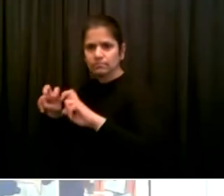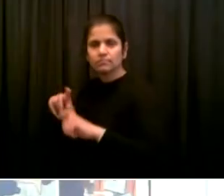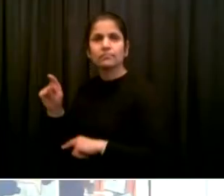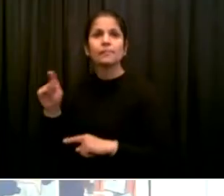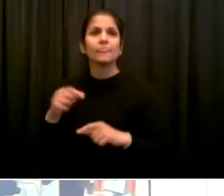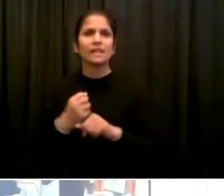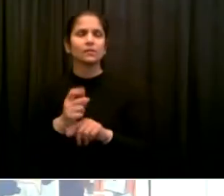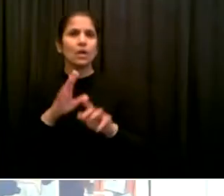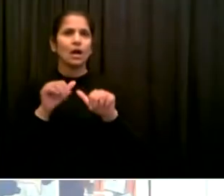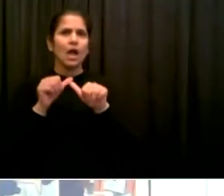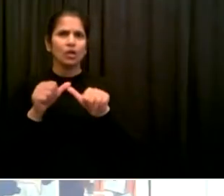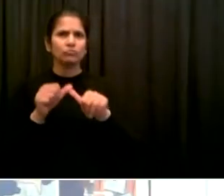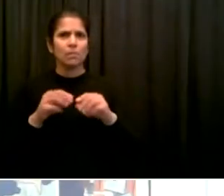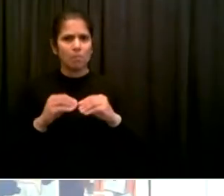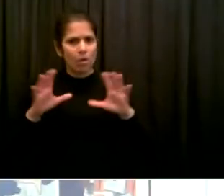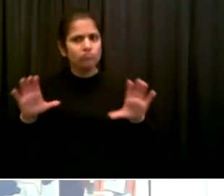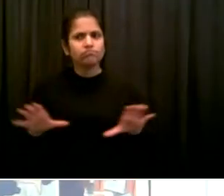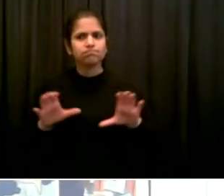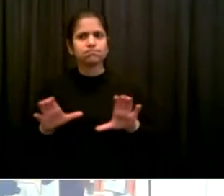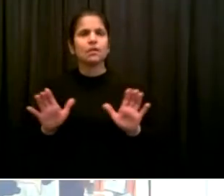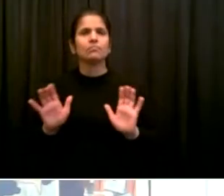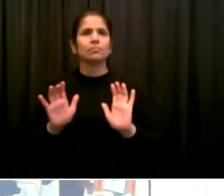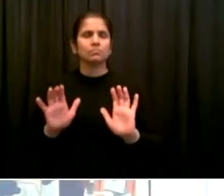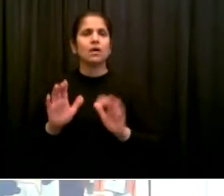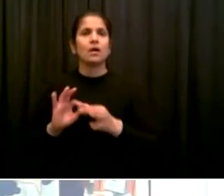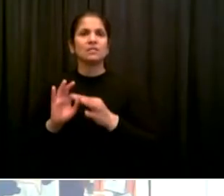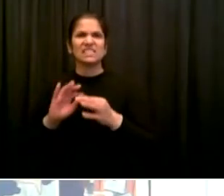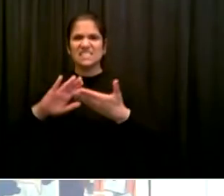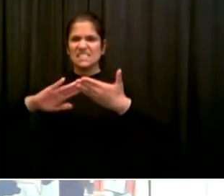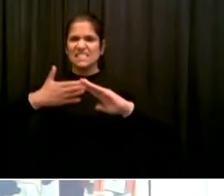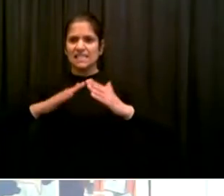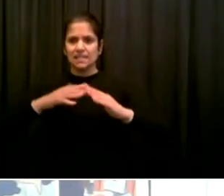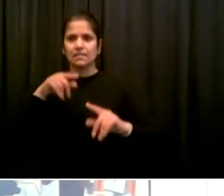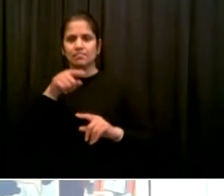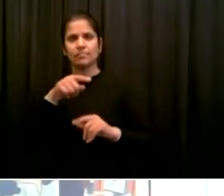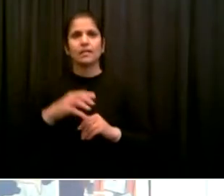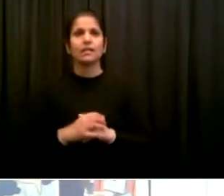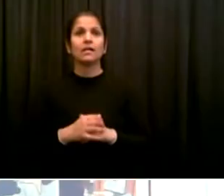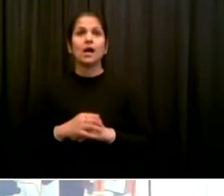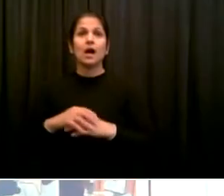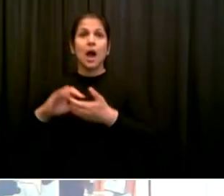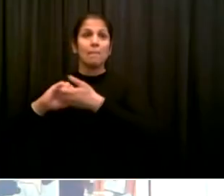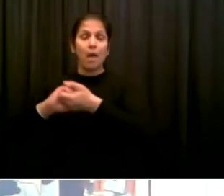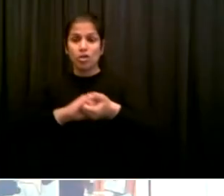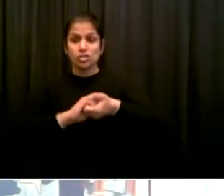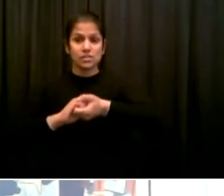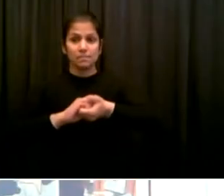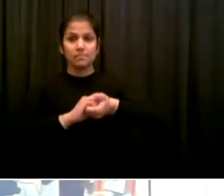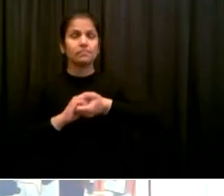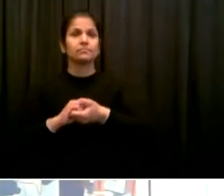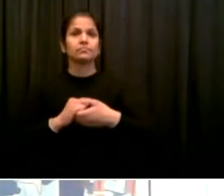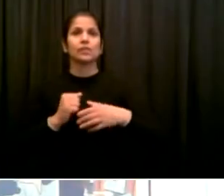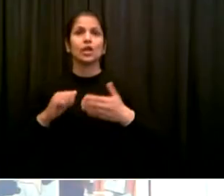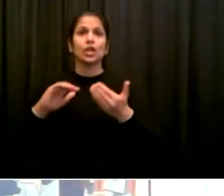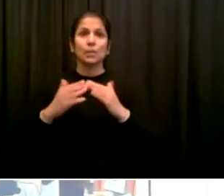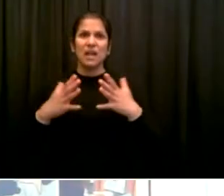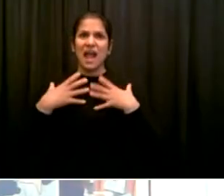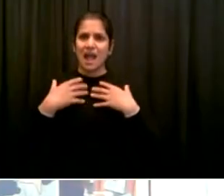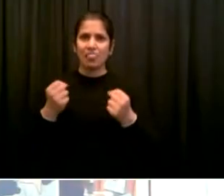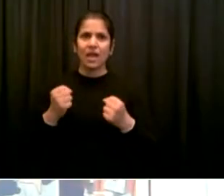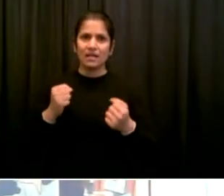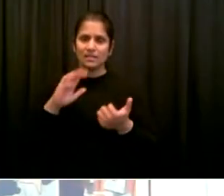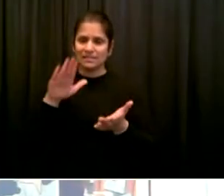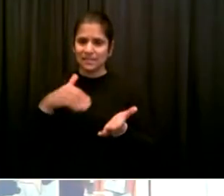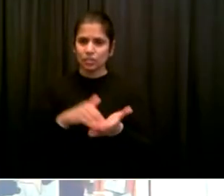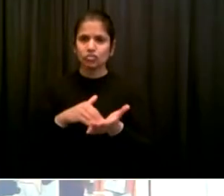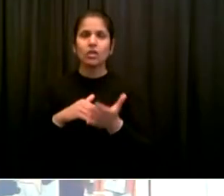with respect to city sites, but also partnering with those community health centers, independent pharmacies,